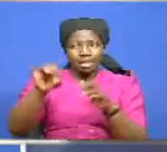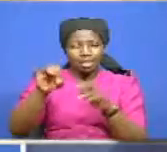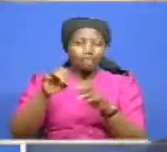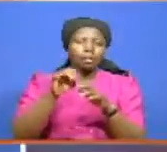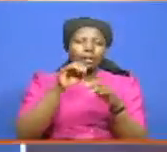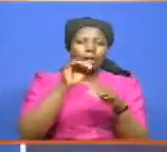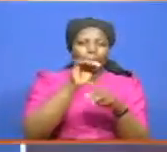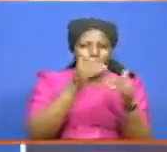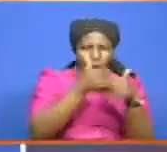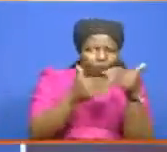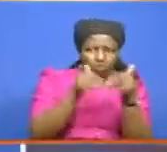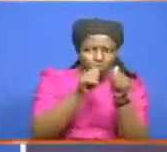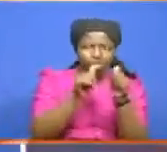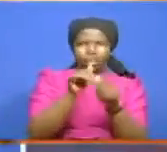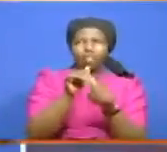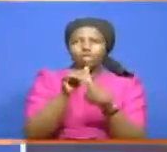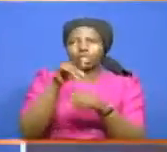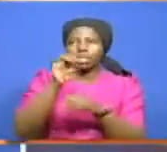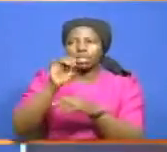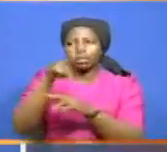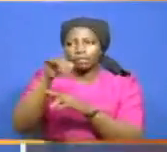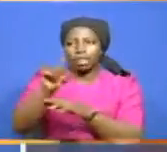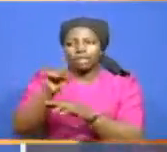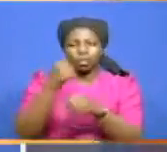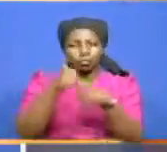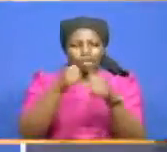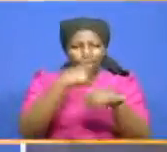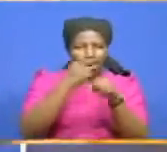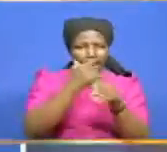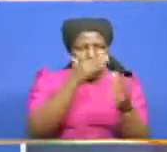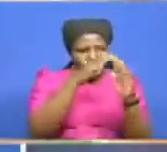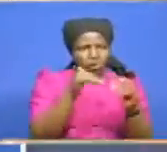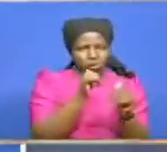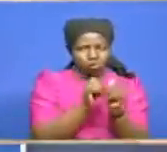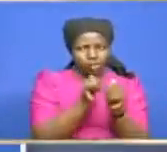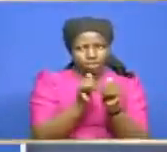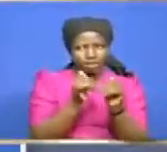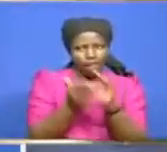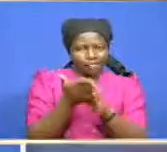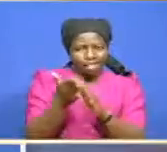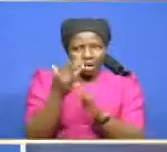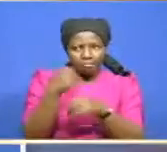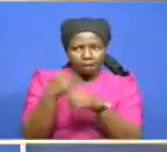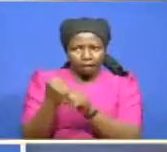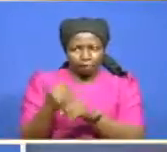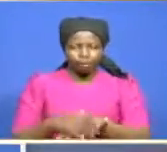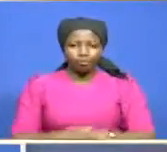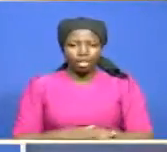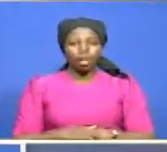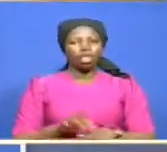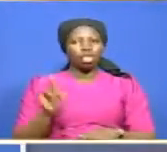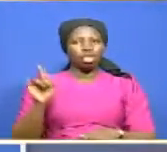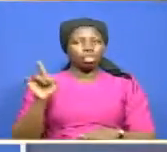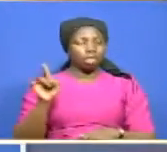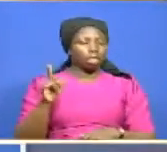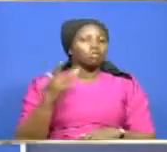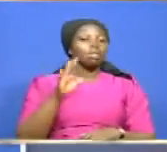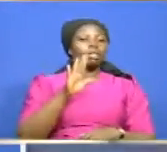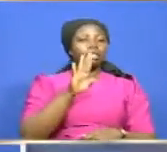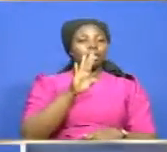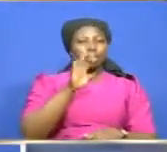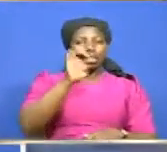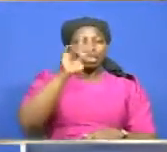which involves off-site making of housing components that are later assembled to make a house. The expanded polystyrene boards,